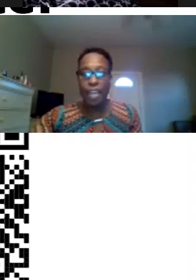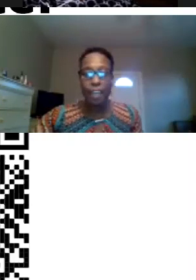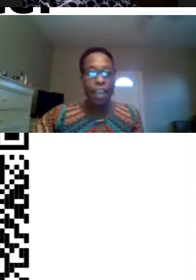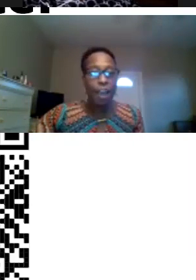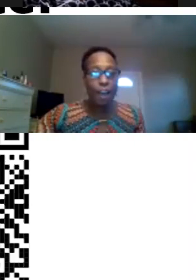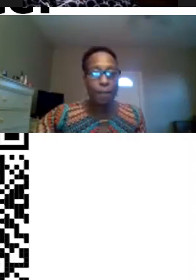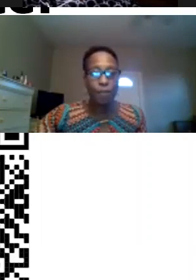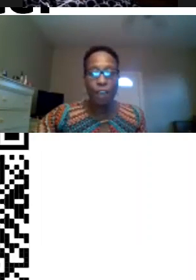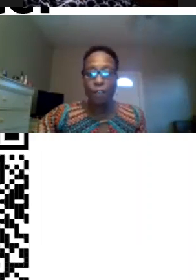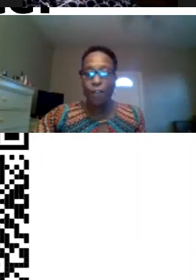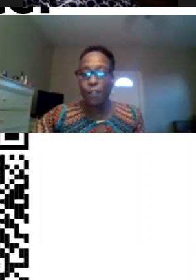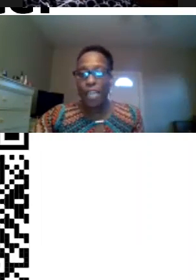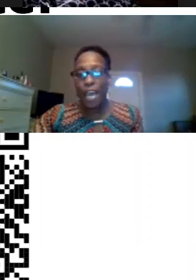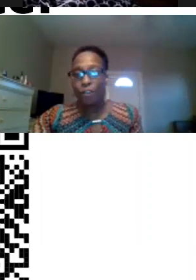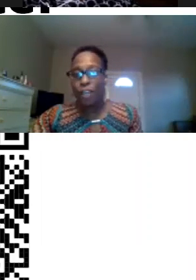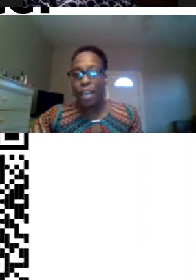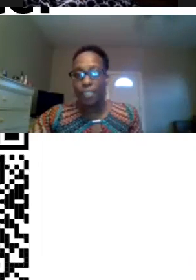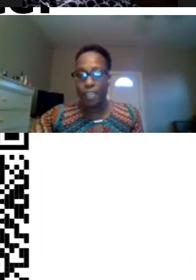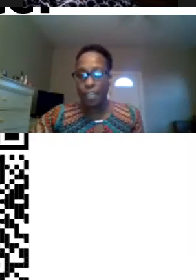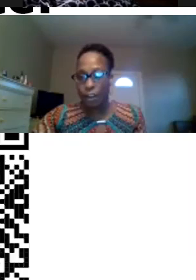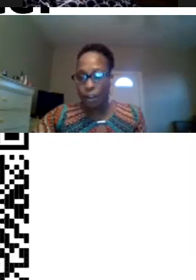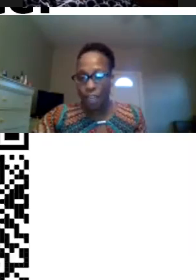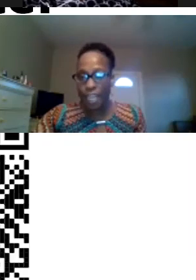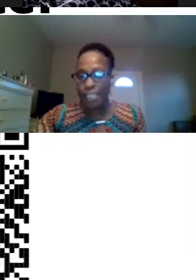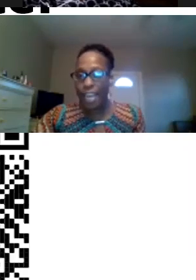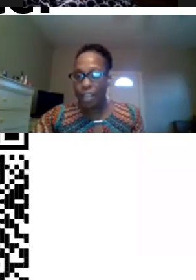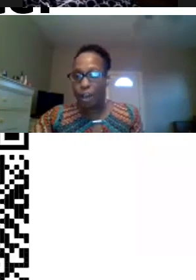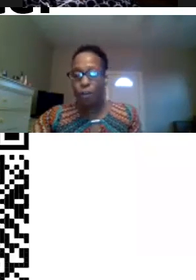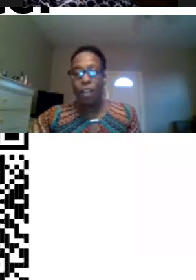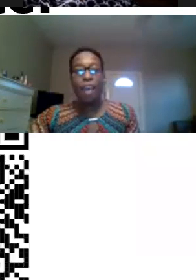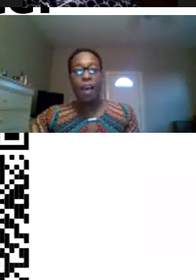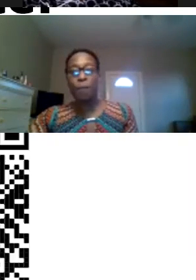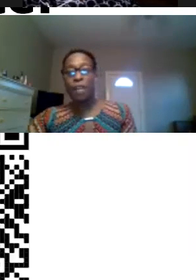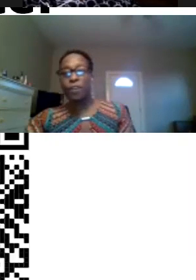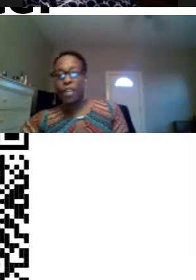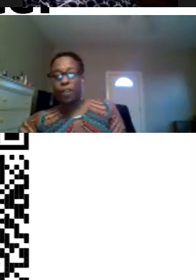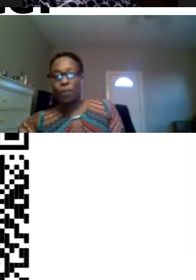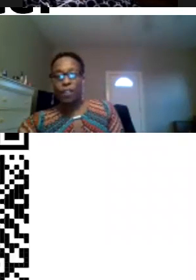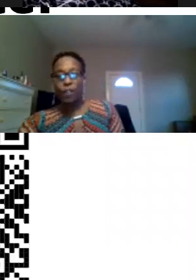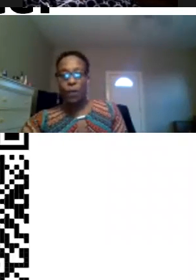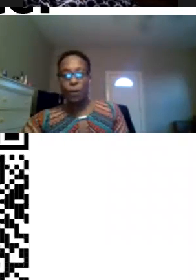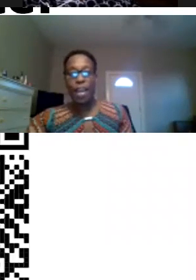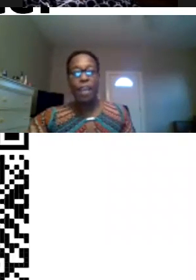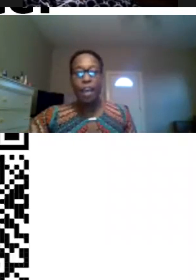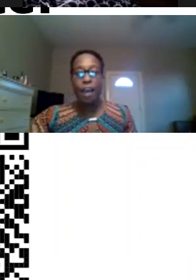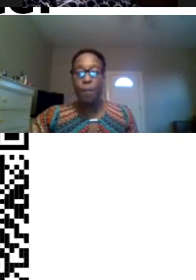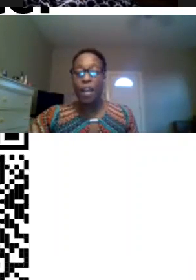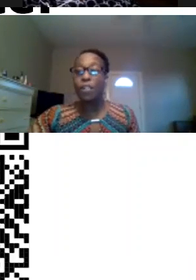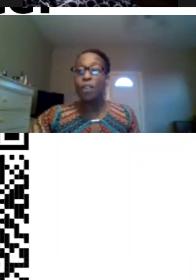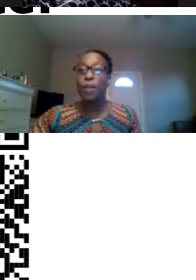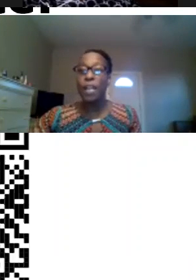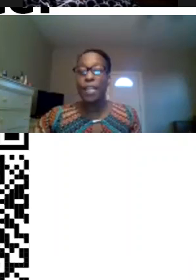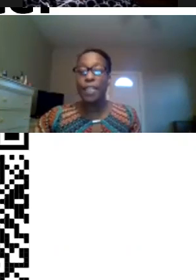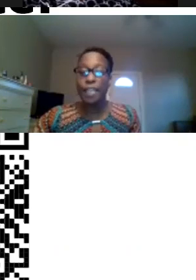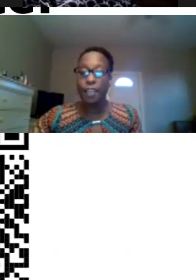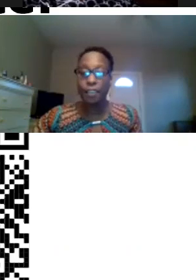looks like. If you have your phones out, you can actually click on that scan code And it'll take you right to it, right? But I also